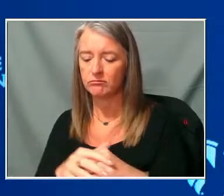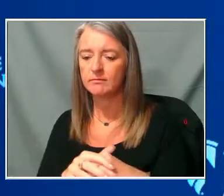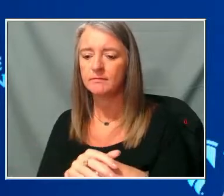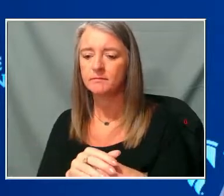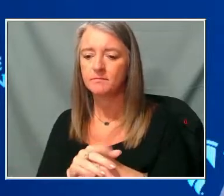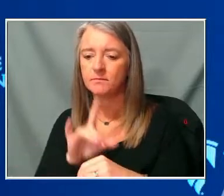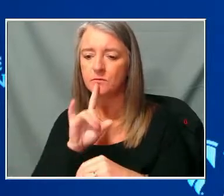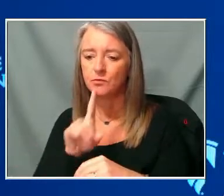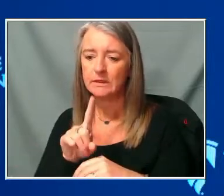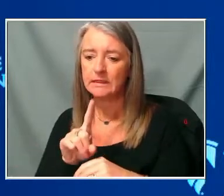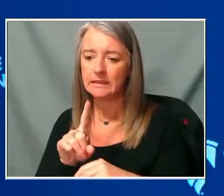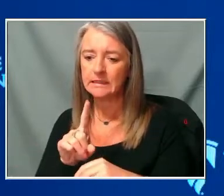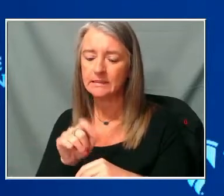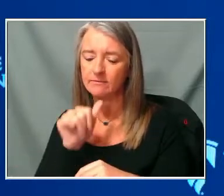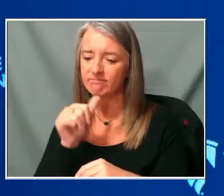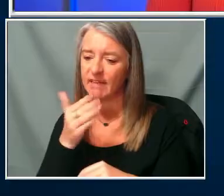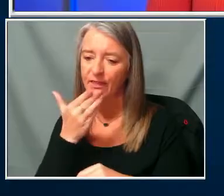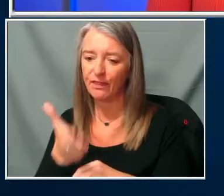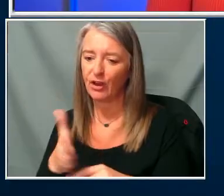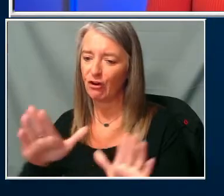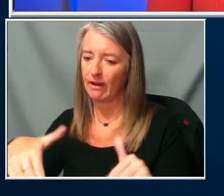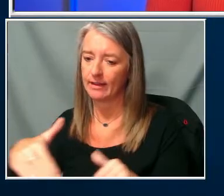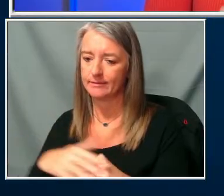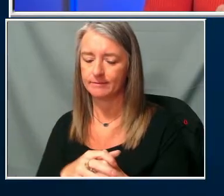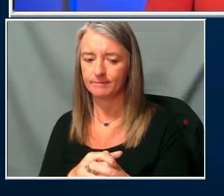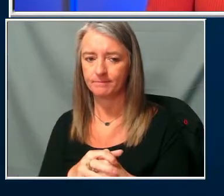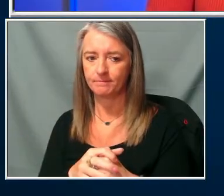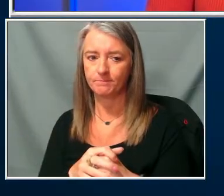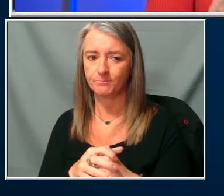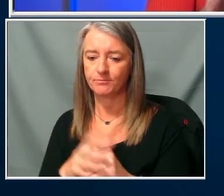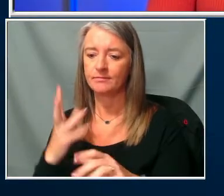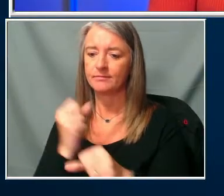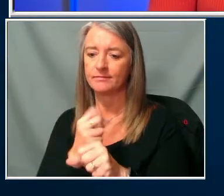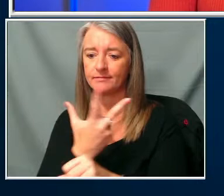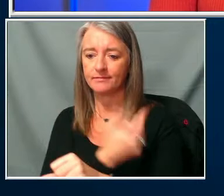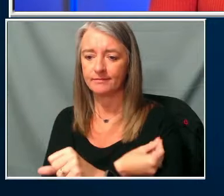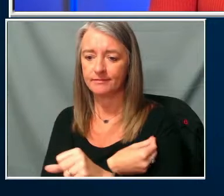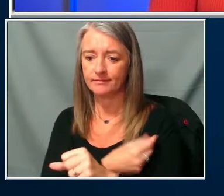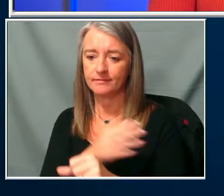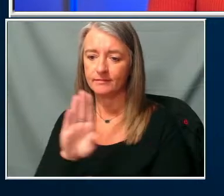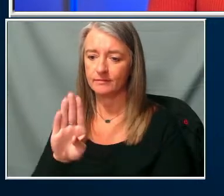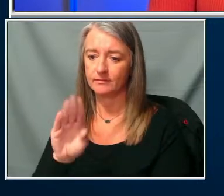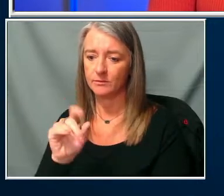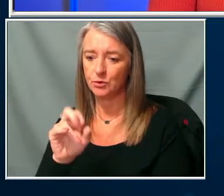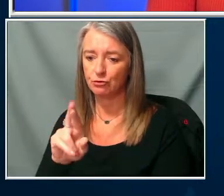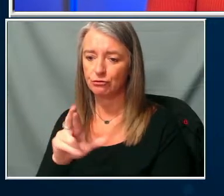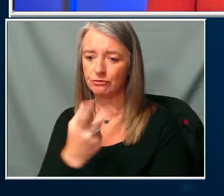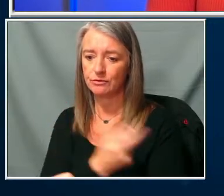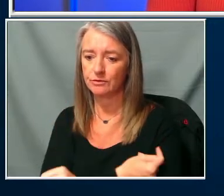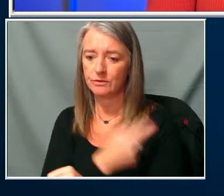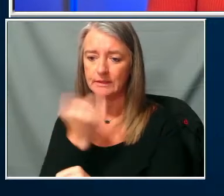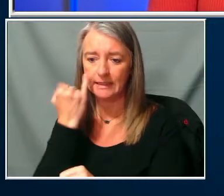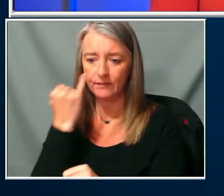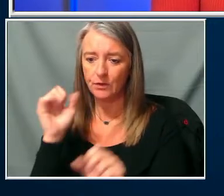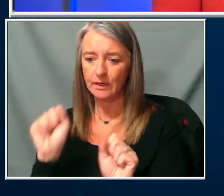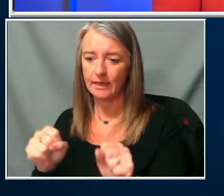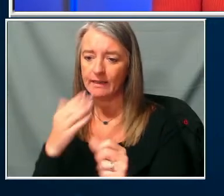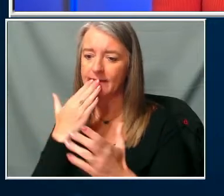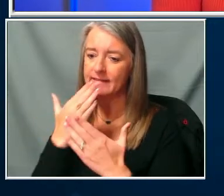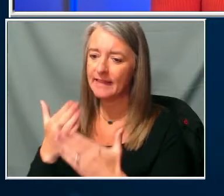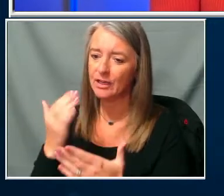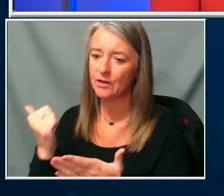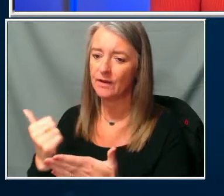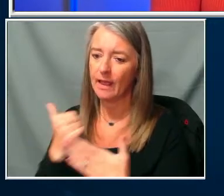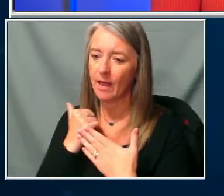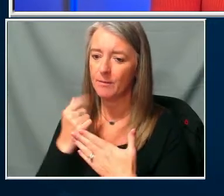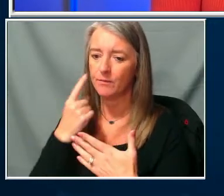ideal situation, but we're not there yet. But you said it, get the vaccine, get boosted if you can. Dr. Alatrini, thank you so much for standing in for Dr.